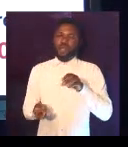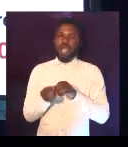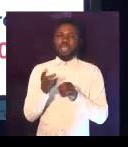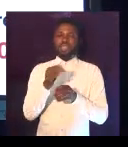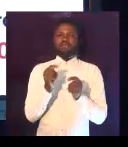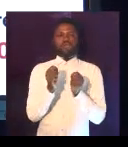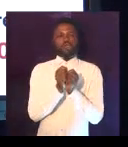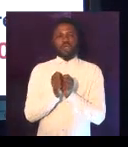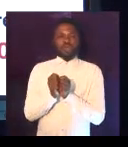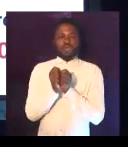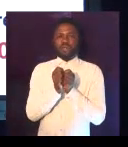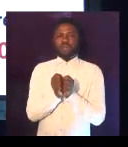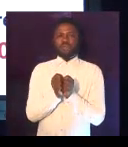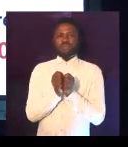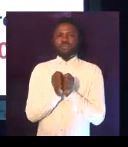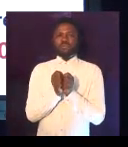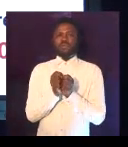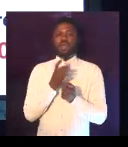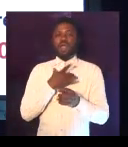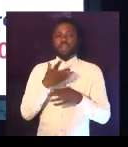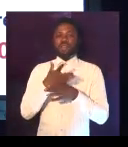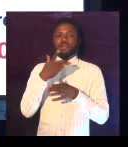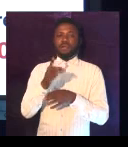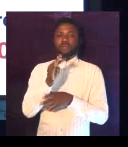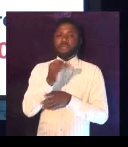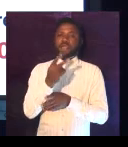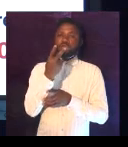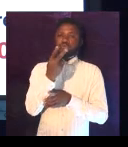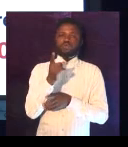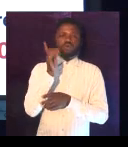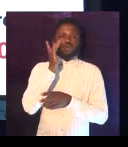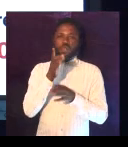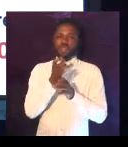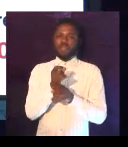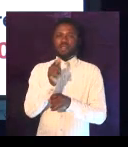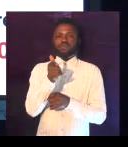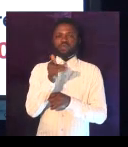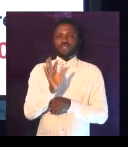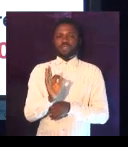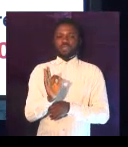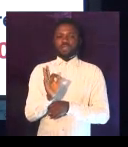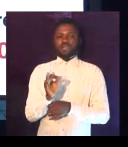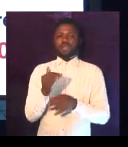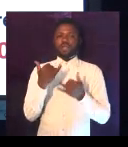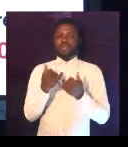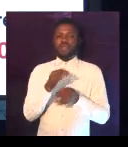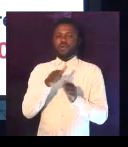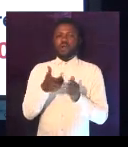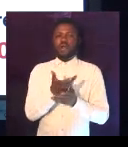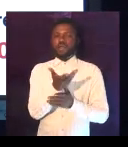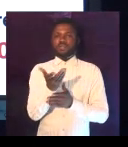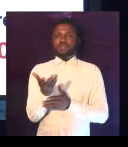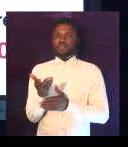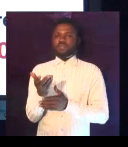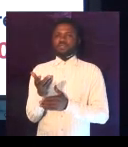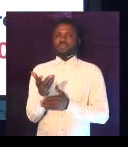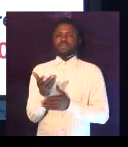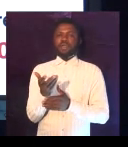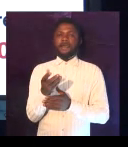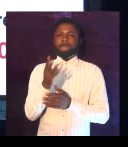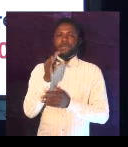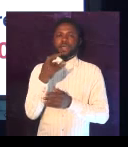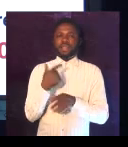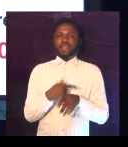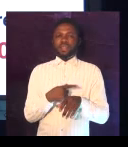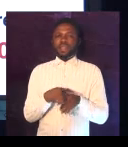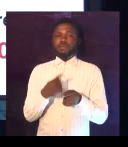the time you add them together and divide by 2, you will get 29. Now all these years, by the